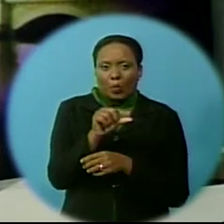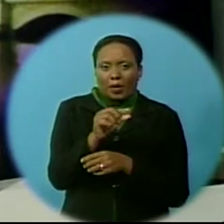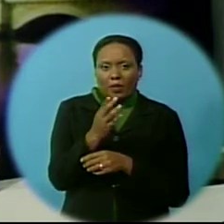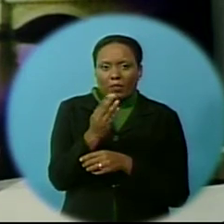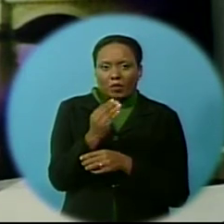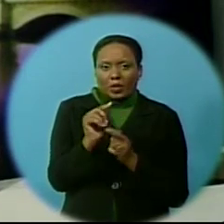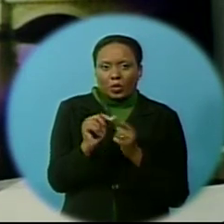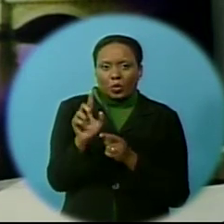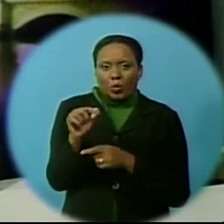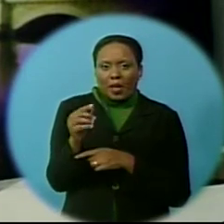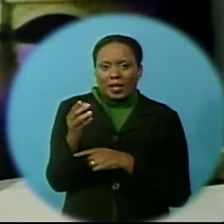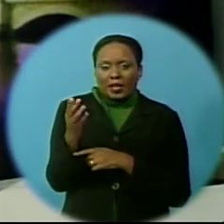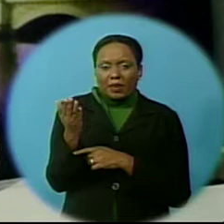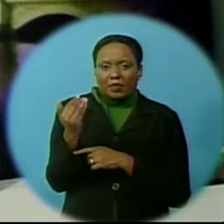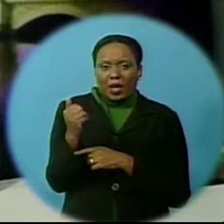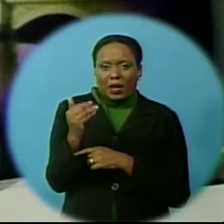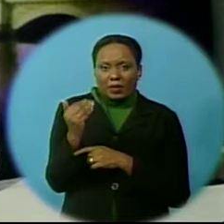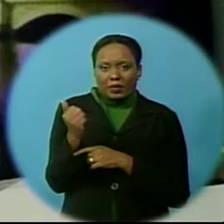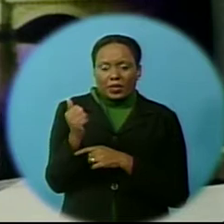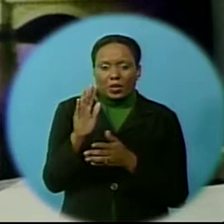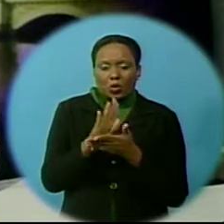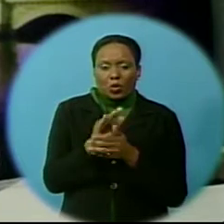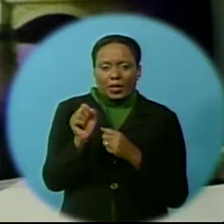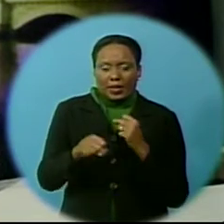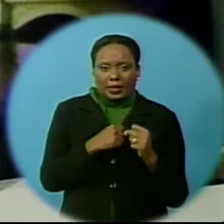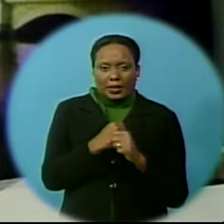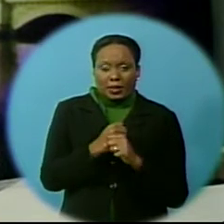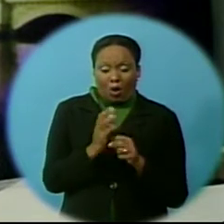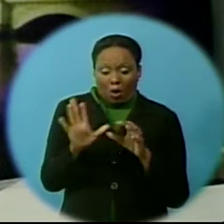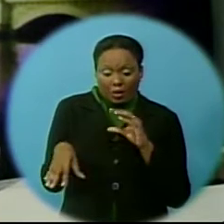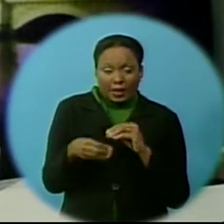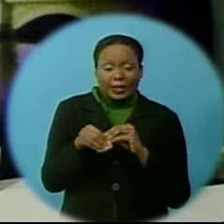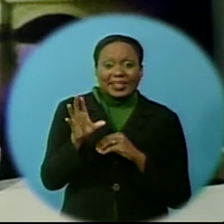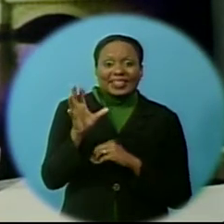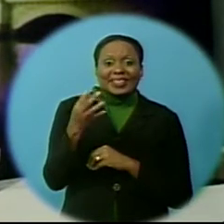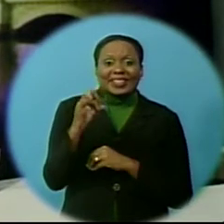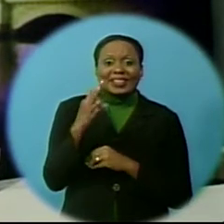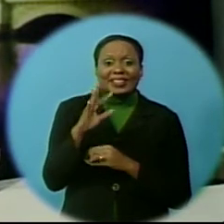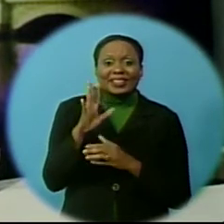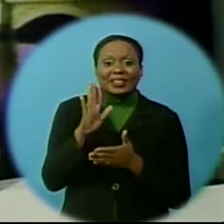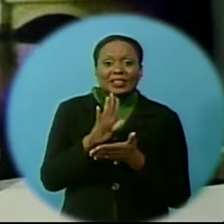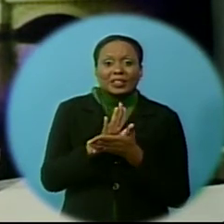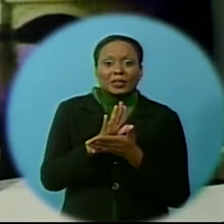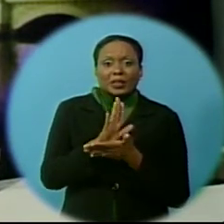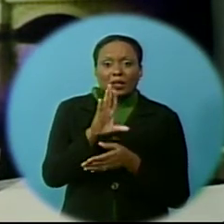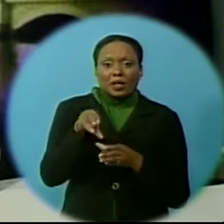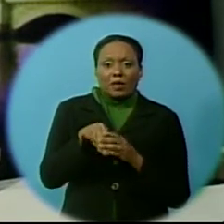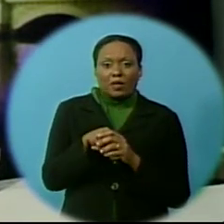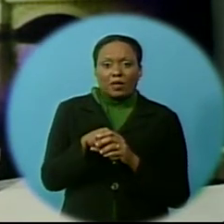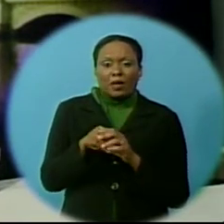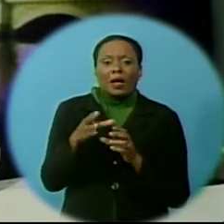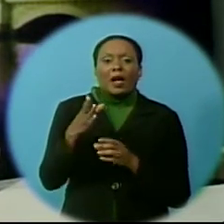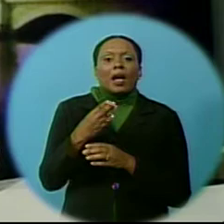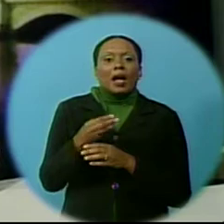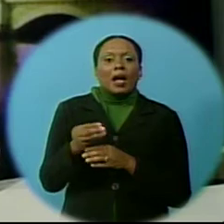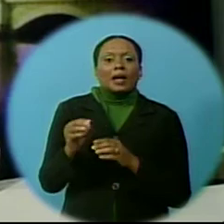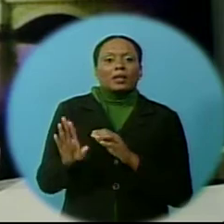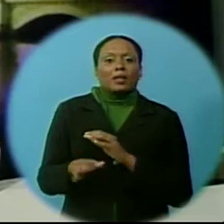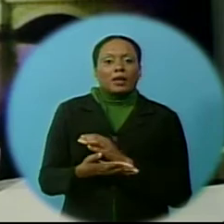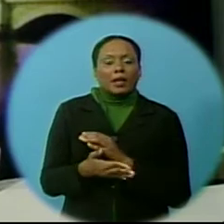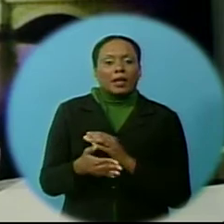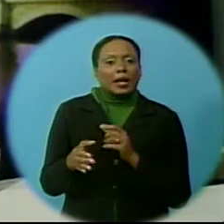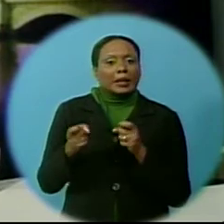year. 19 schools compete across 4 zones in the under-19 tournament. And Roxanne Fort, Senior Cricket Operations Officer,